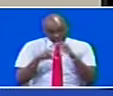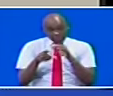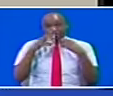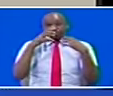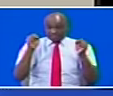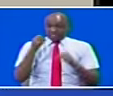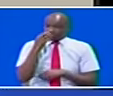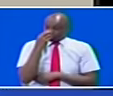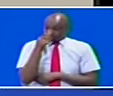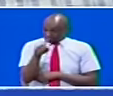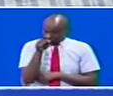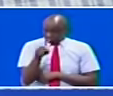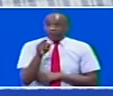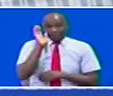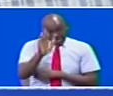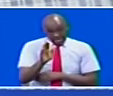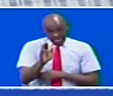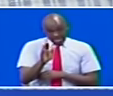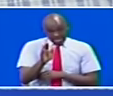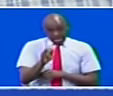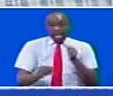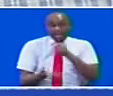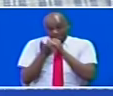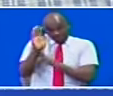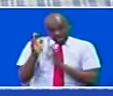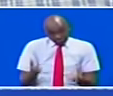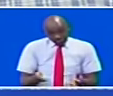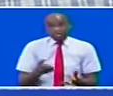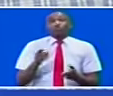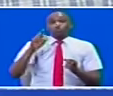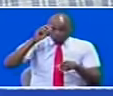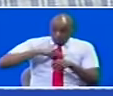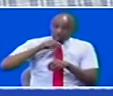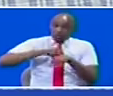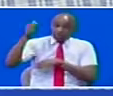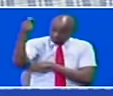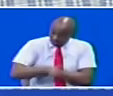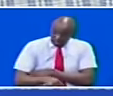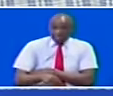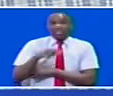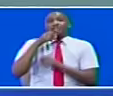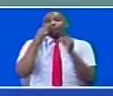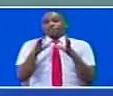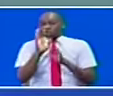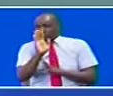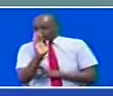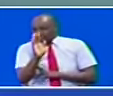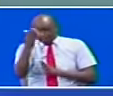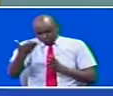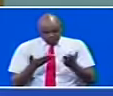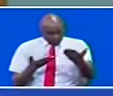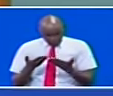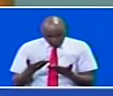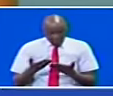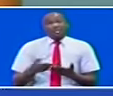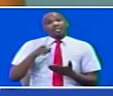Farouk Kibet and Murkomen, to provide written submissions. It would then invite them for grilling depending on the contents of their submissions. The law